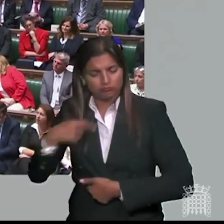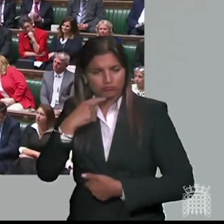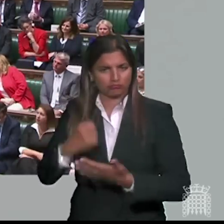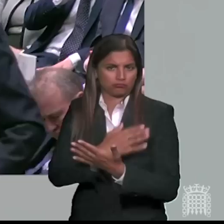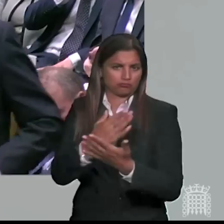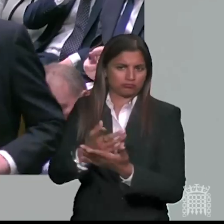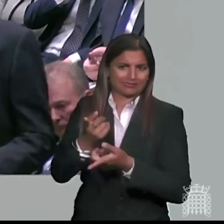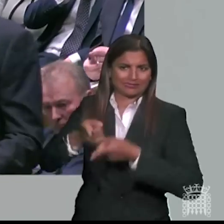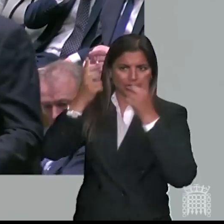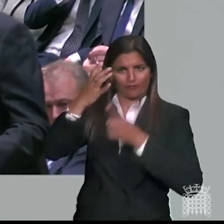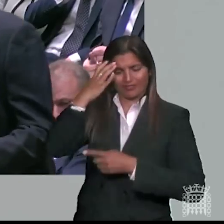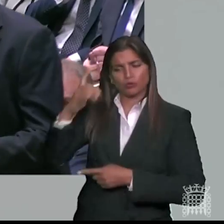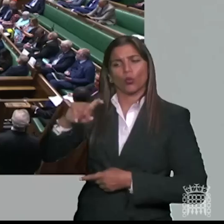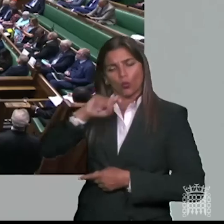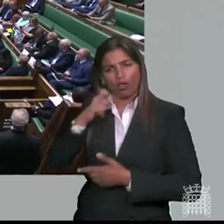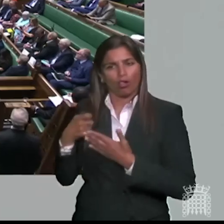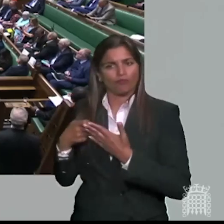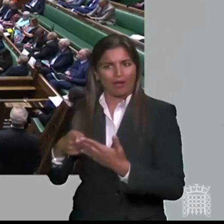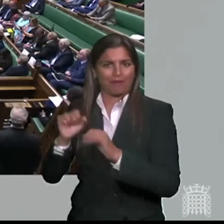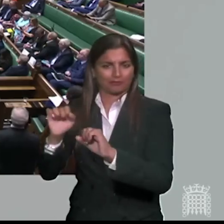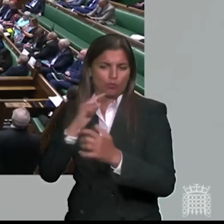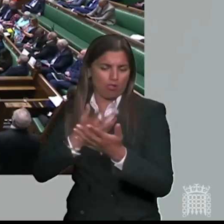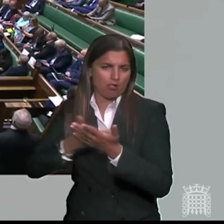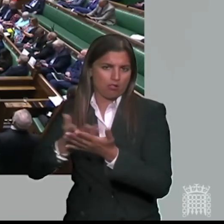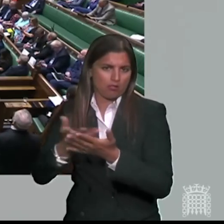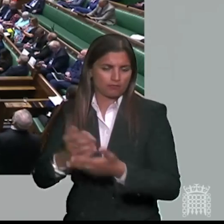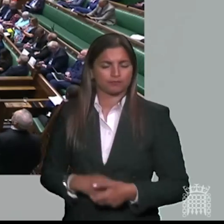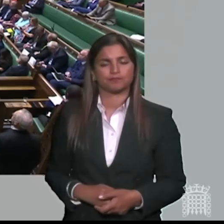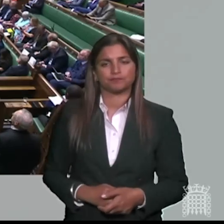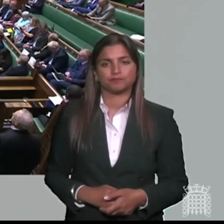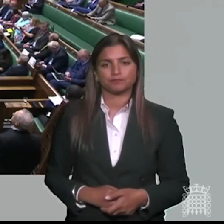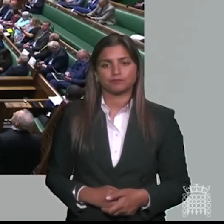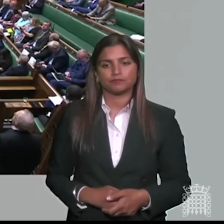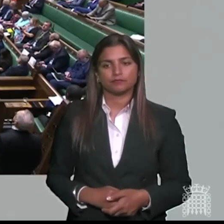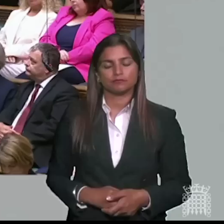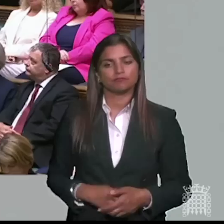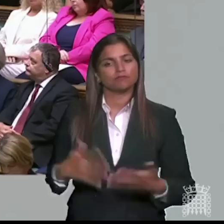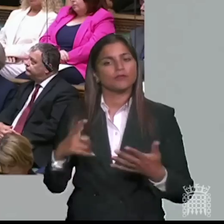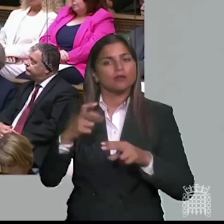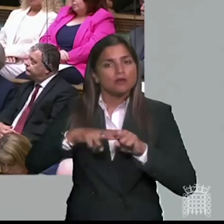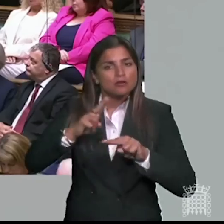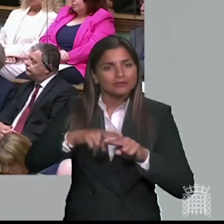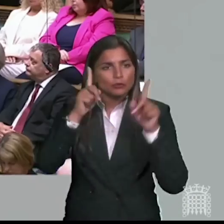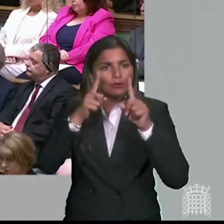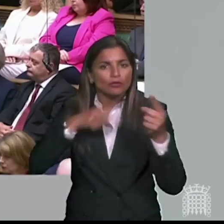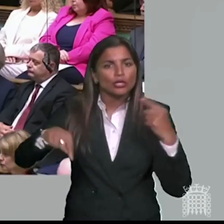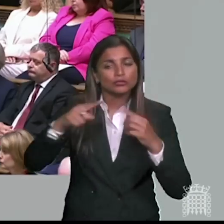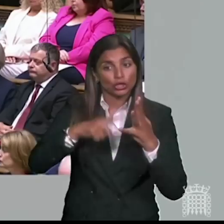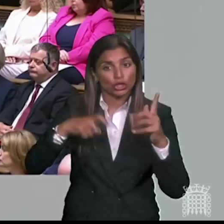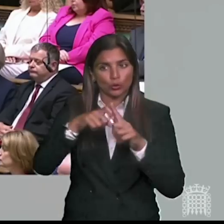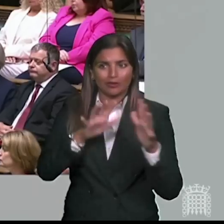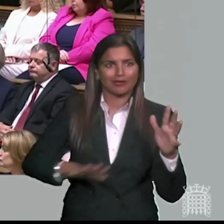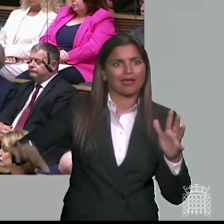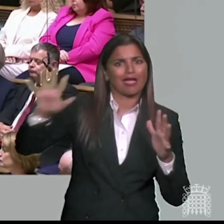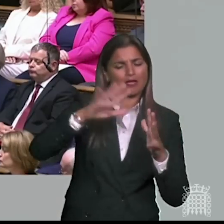the representations that he made. Tim Doherty. Mr. Speaker, universities in Cardiff and indeed across the UK are home to